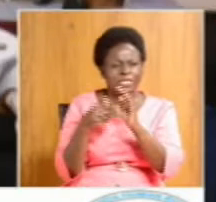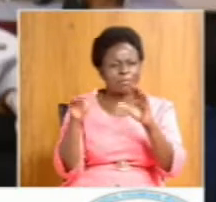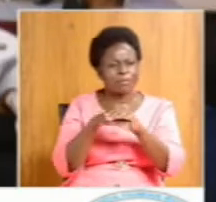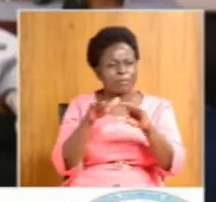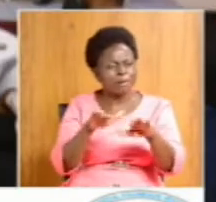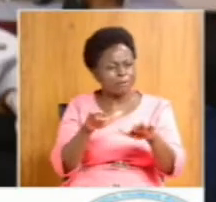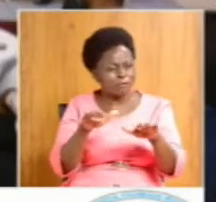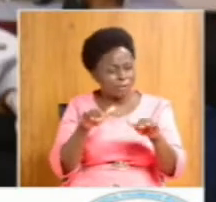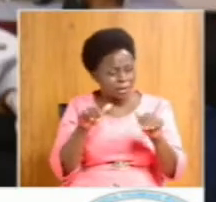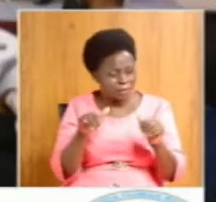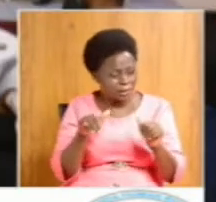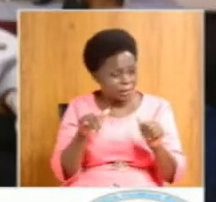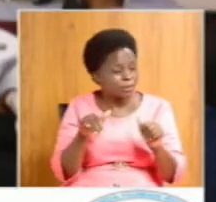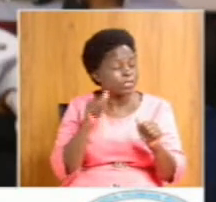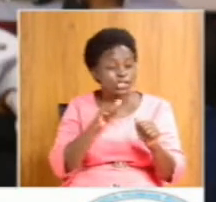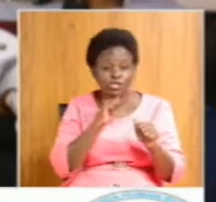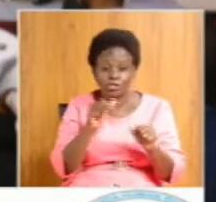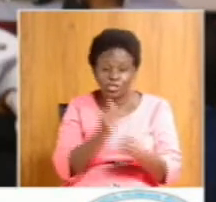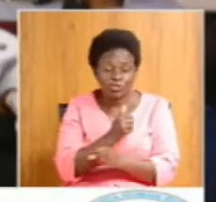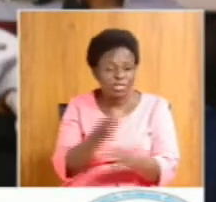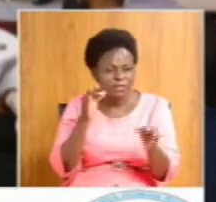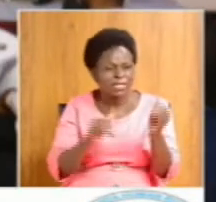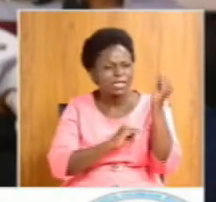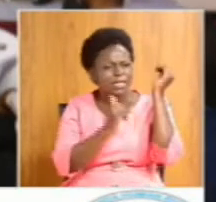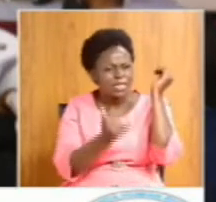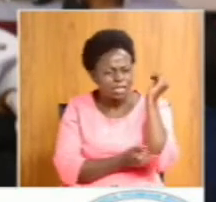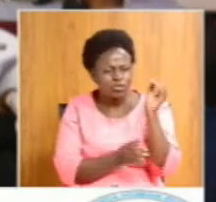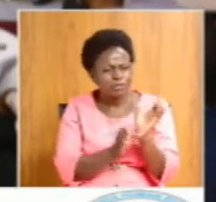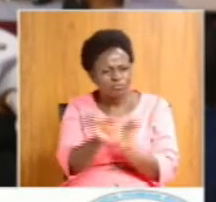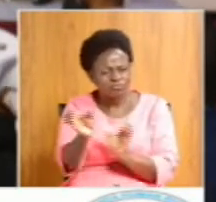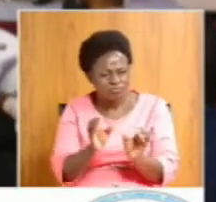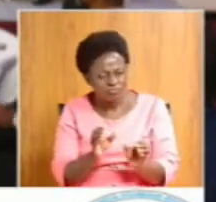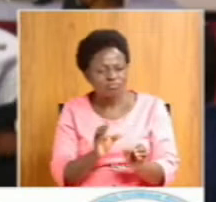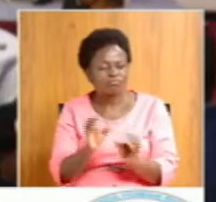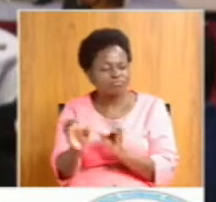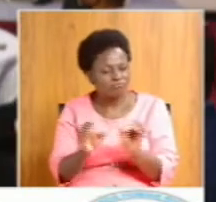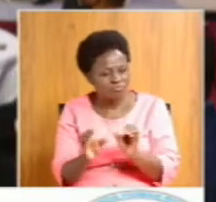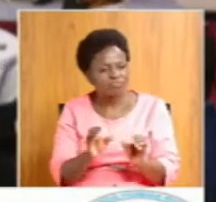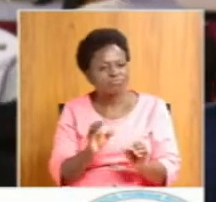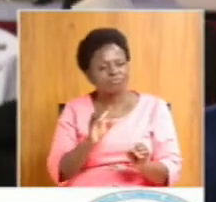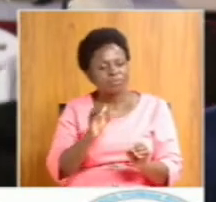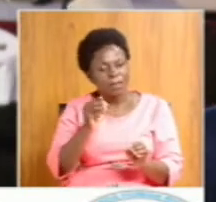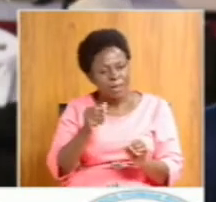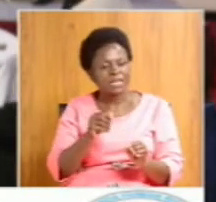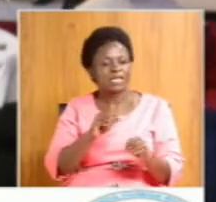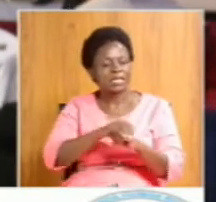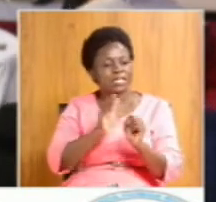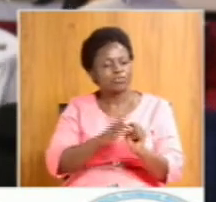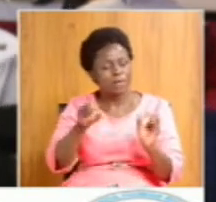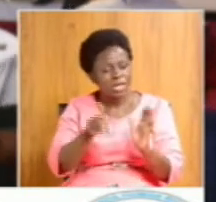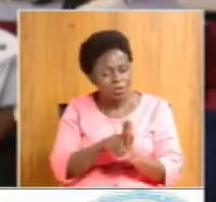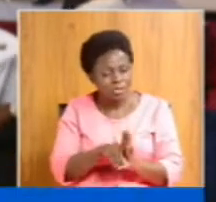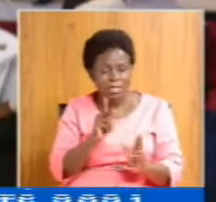member of parliament, which is not really to do all those things? Their job is to appropriate funds. Their job is to legislate. And their job is oversight role. But the